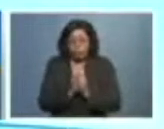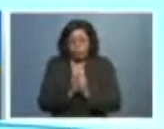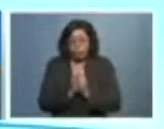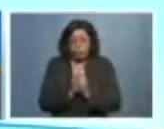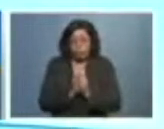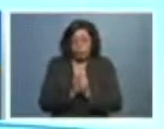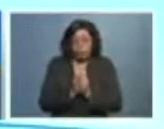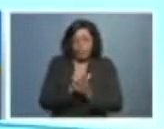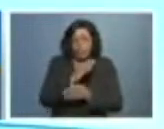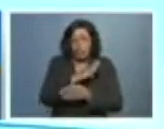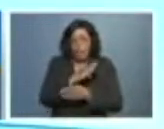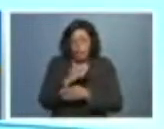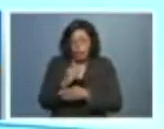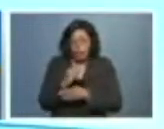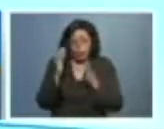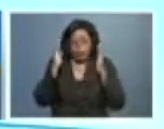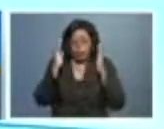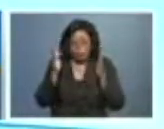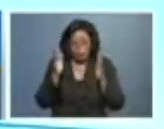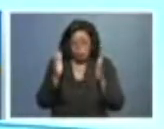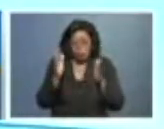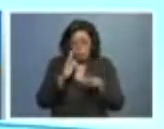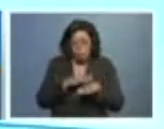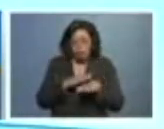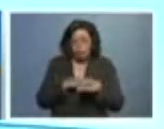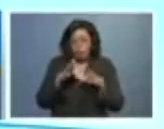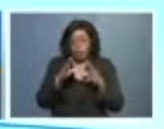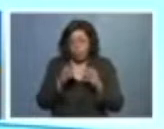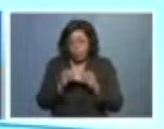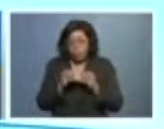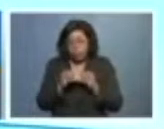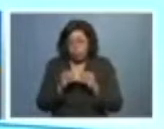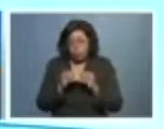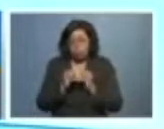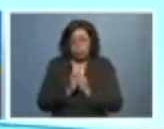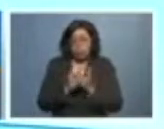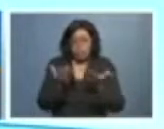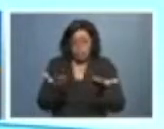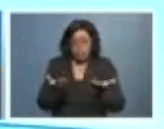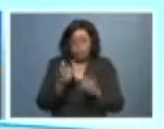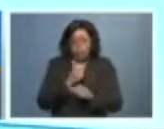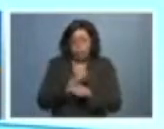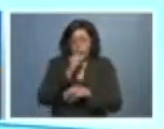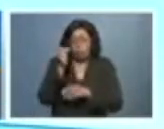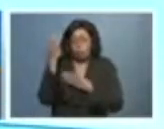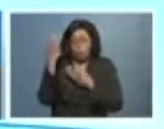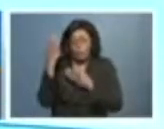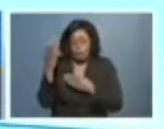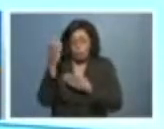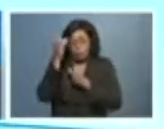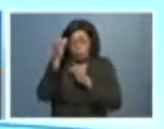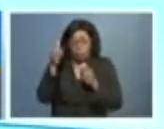Mercury and its impact, the focus of the Minamata Convention, and it's something officials here are working to ensure the Bahamas complies